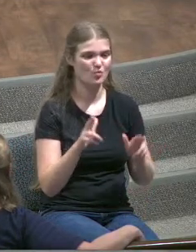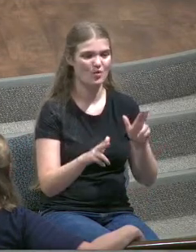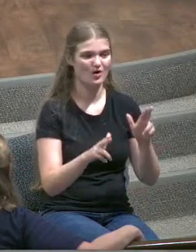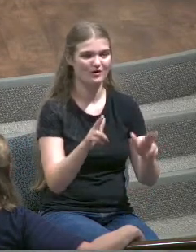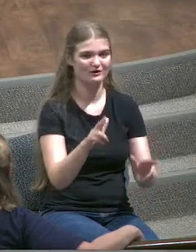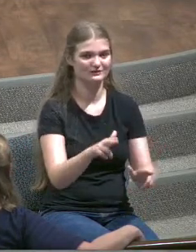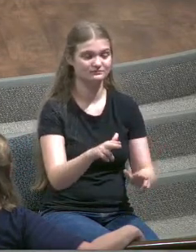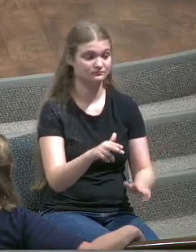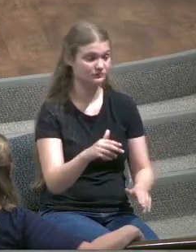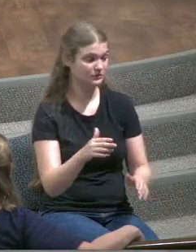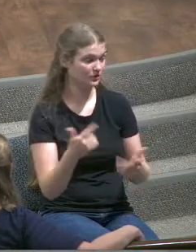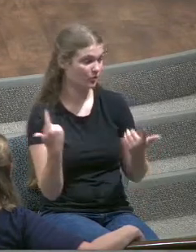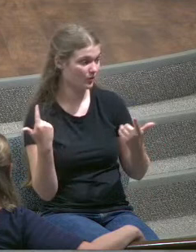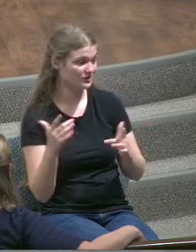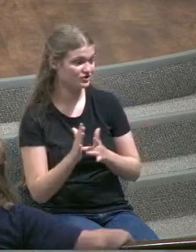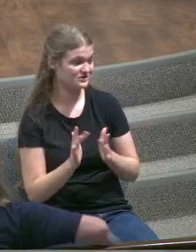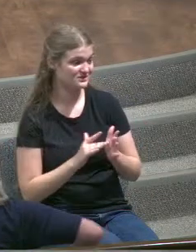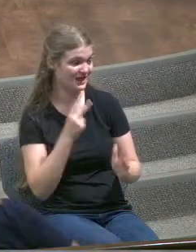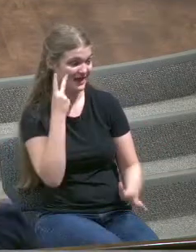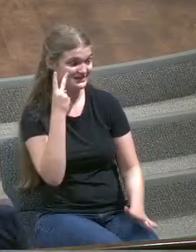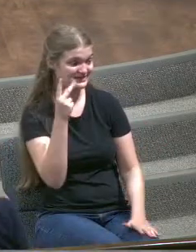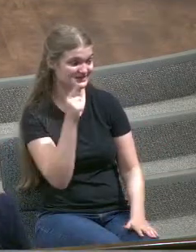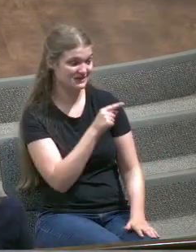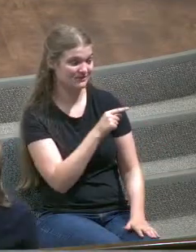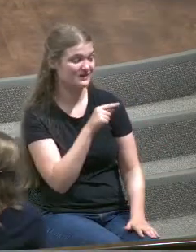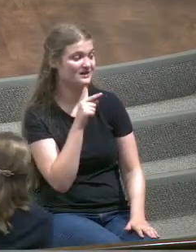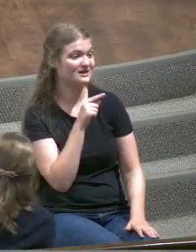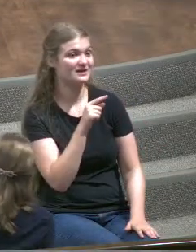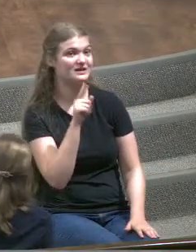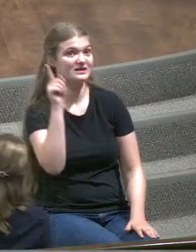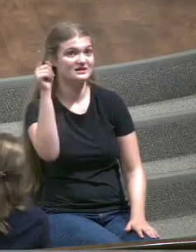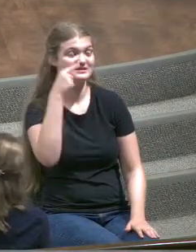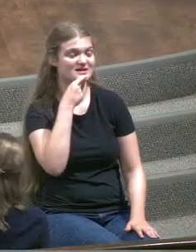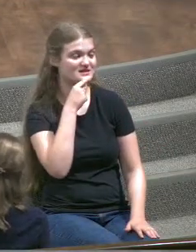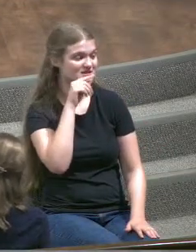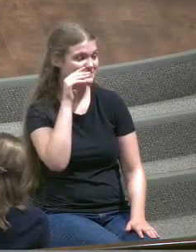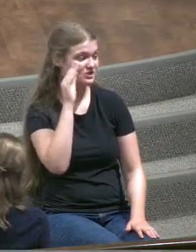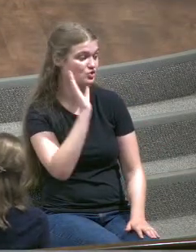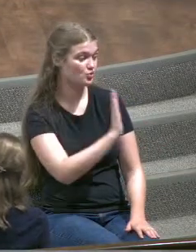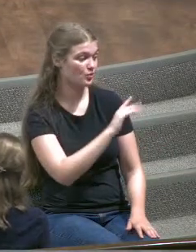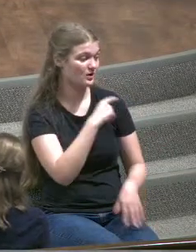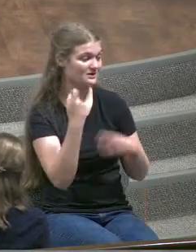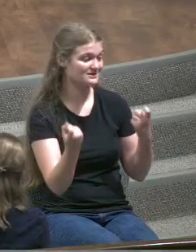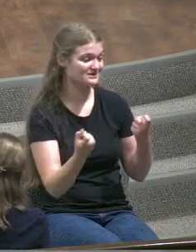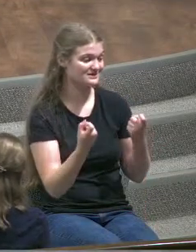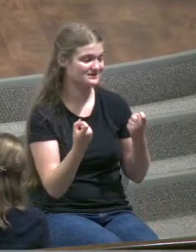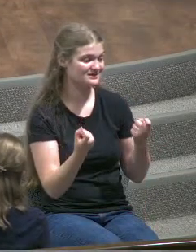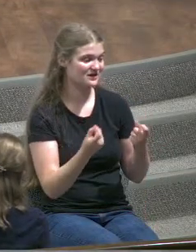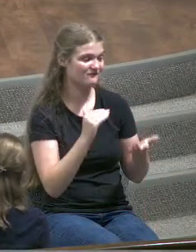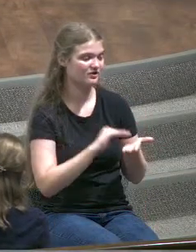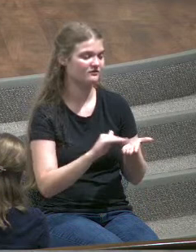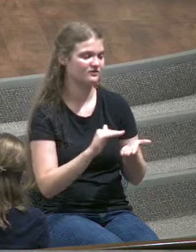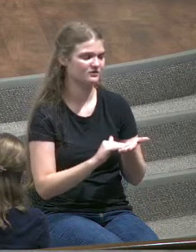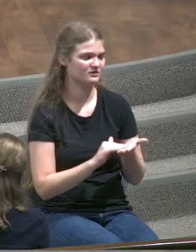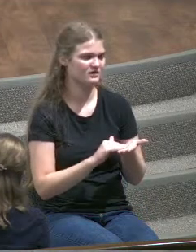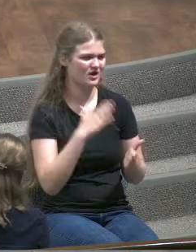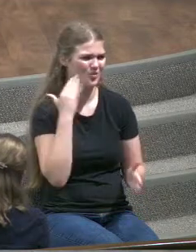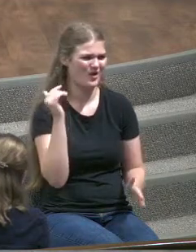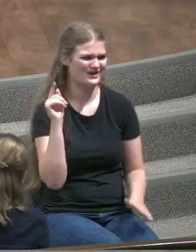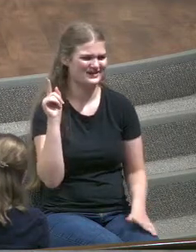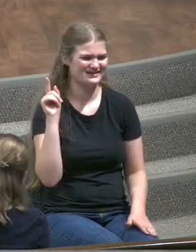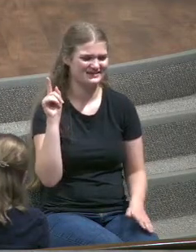upon seeing this man, the first thing he says is, son, your sins are forgiven. Why did he start there? You